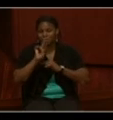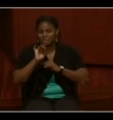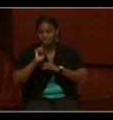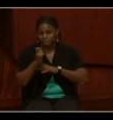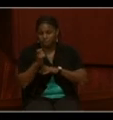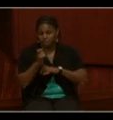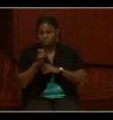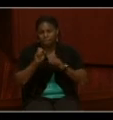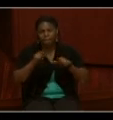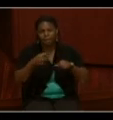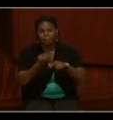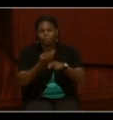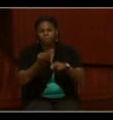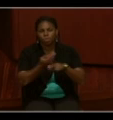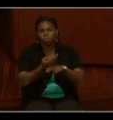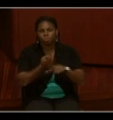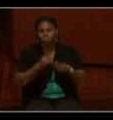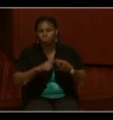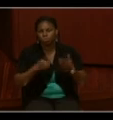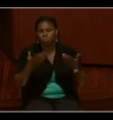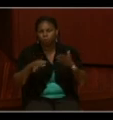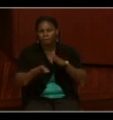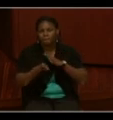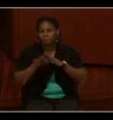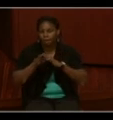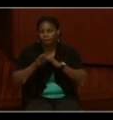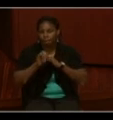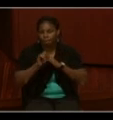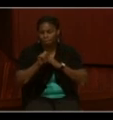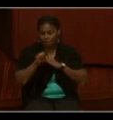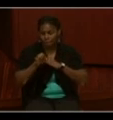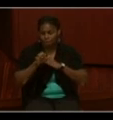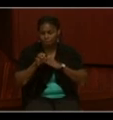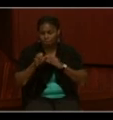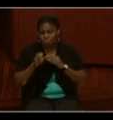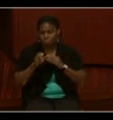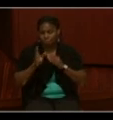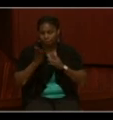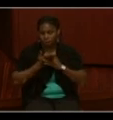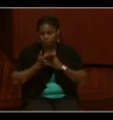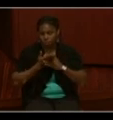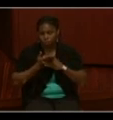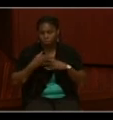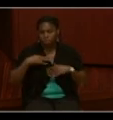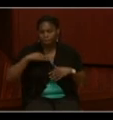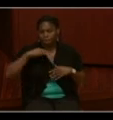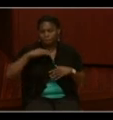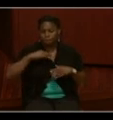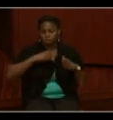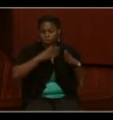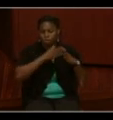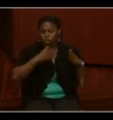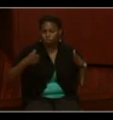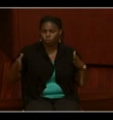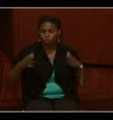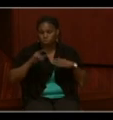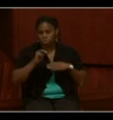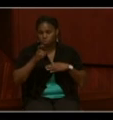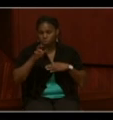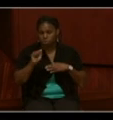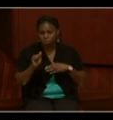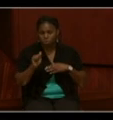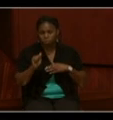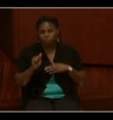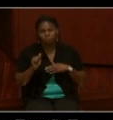that can be used to find case files. Volunteers across the National Archives have